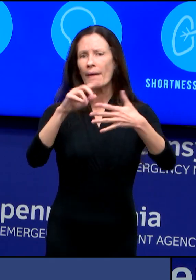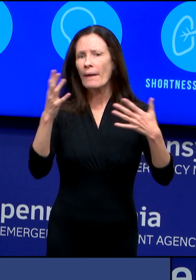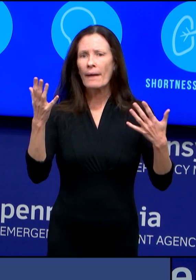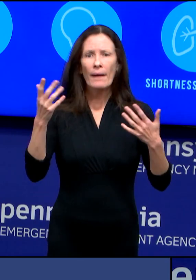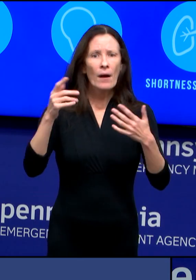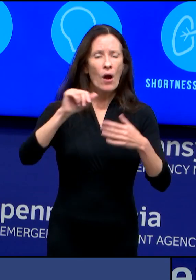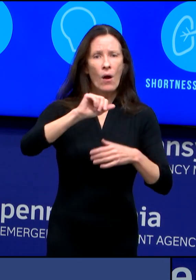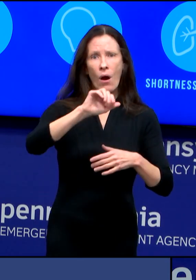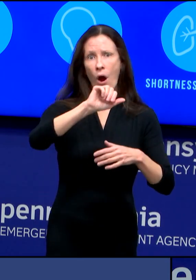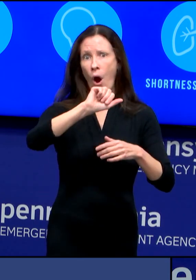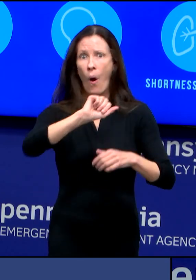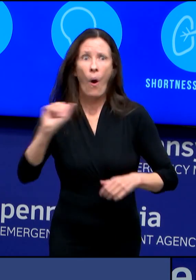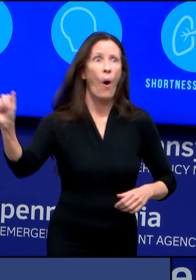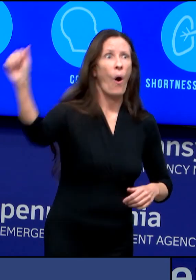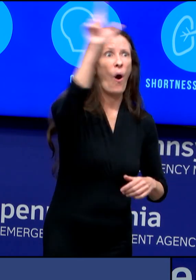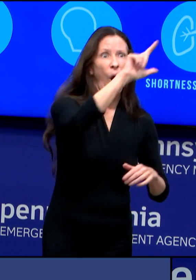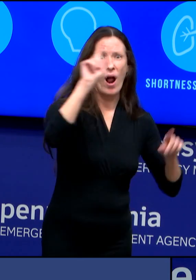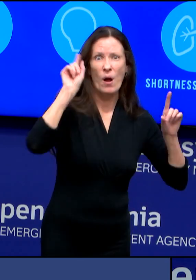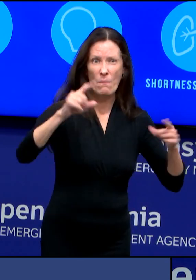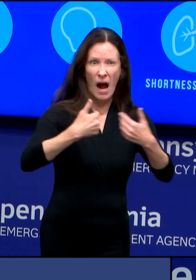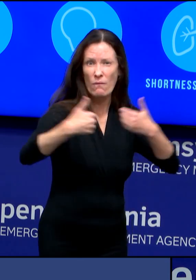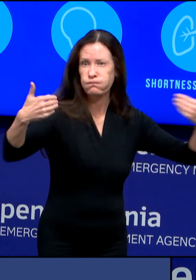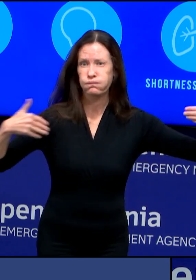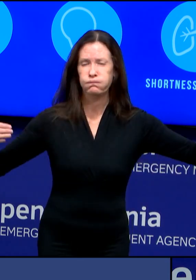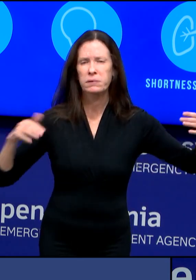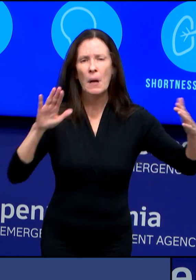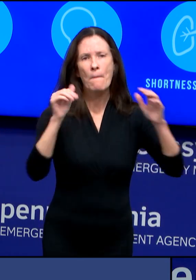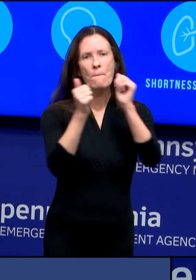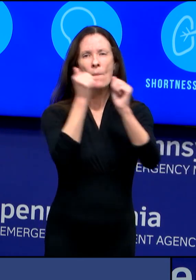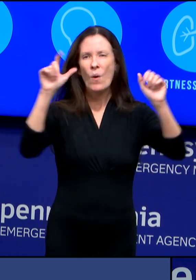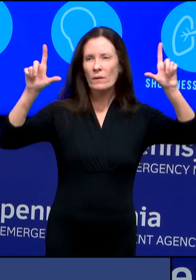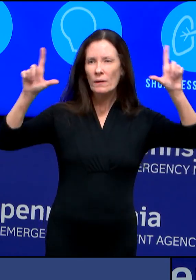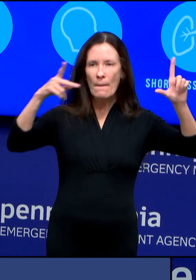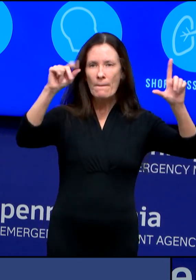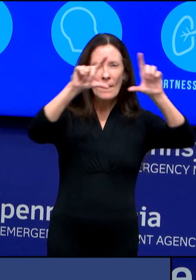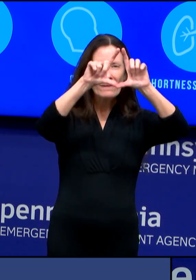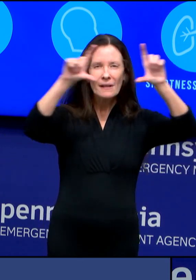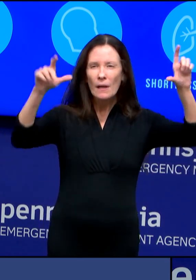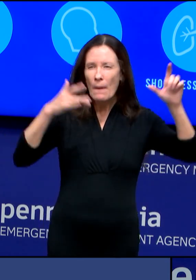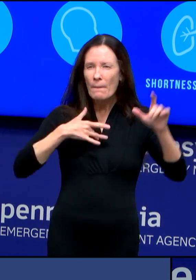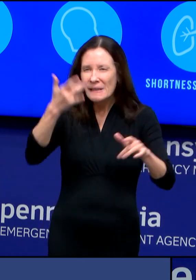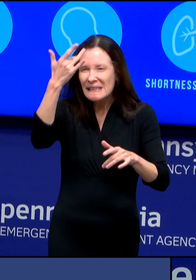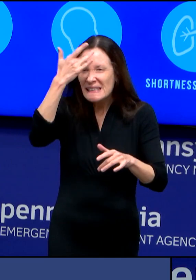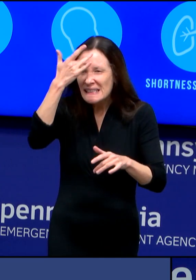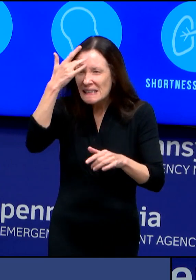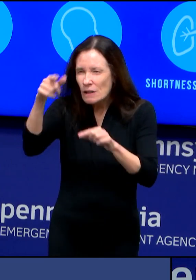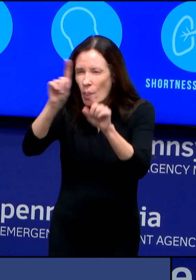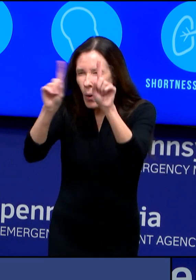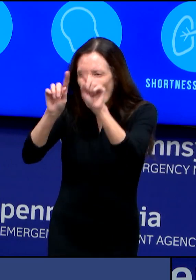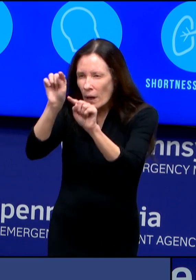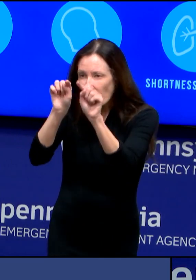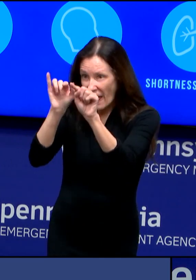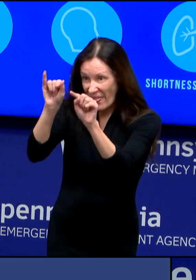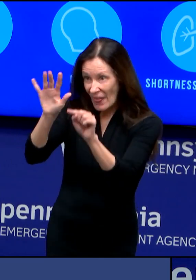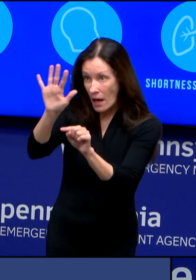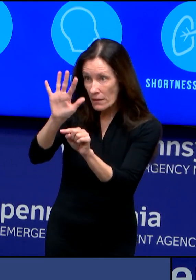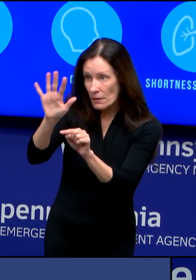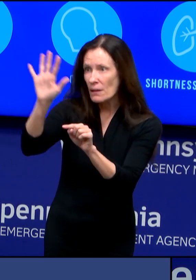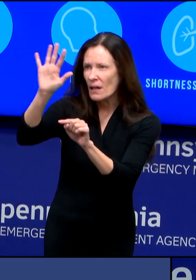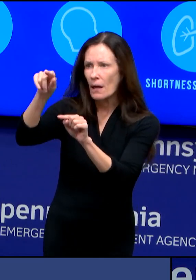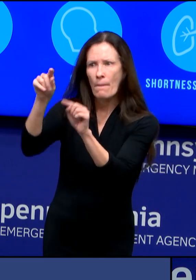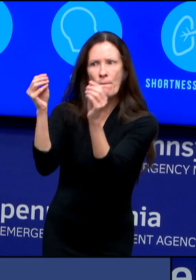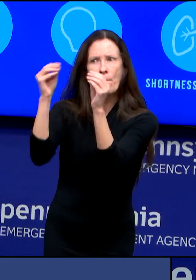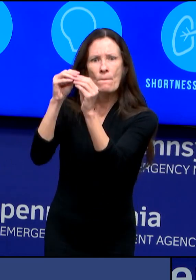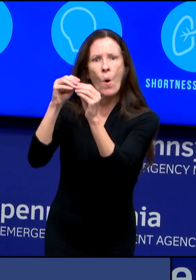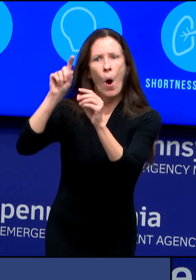the counties that are included in this order are the ones that have the most cases and have evidence of community spread.